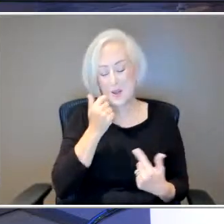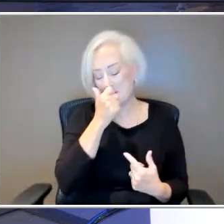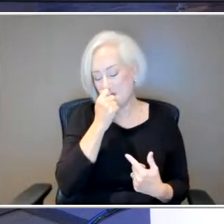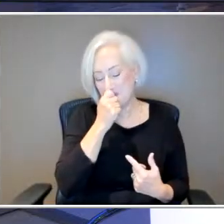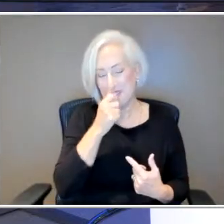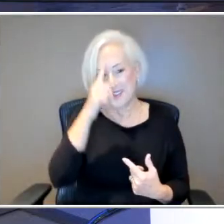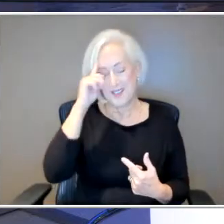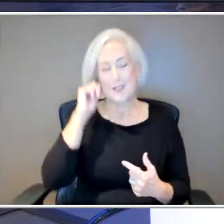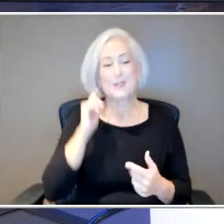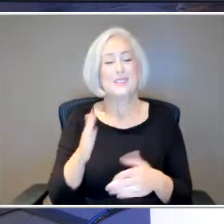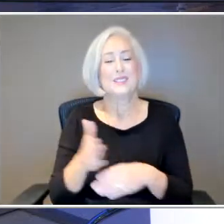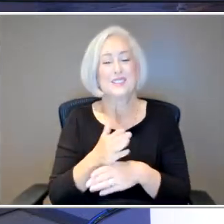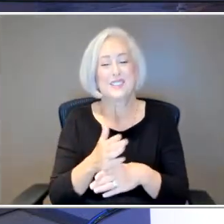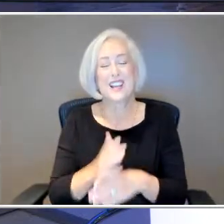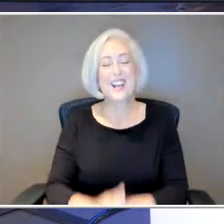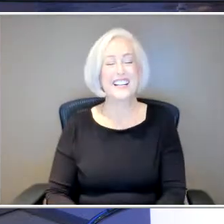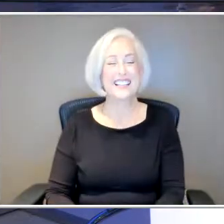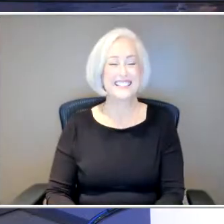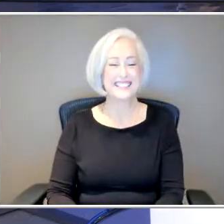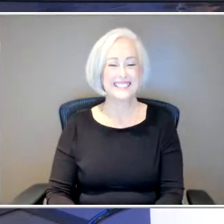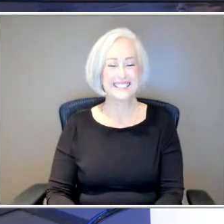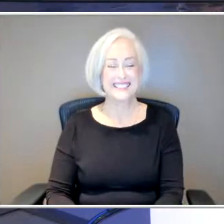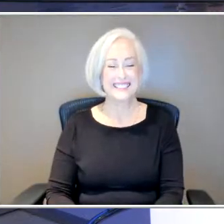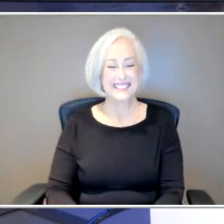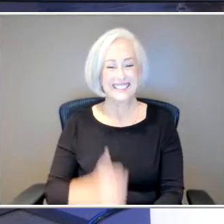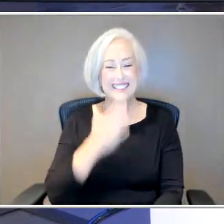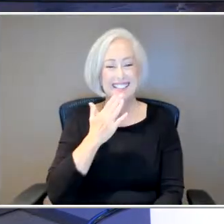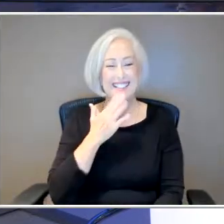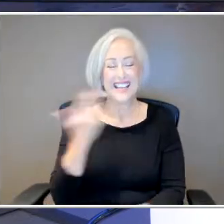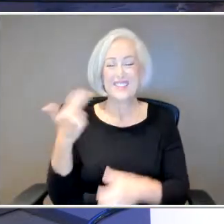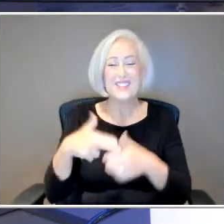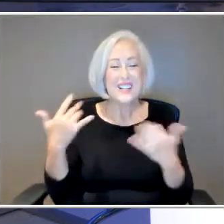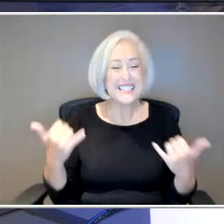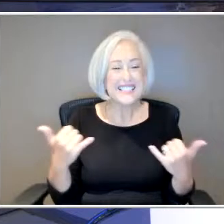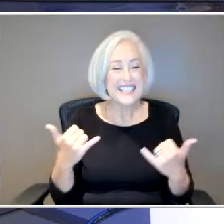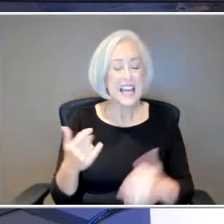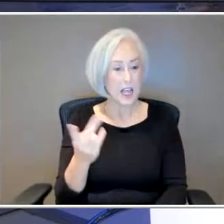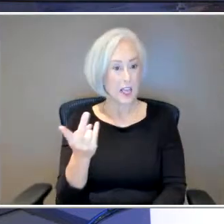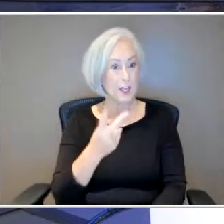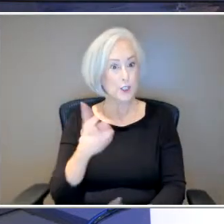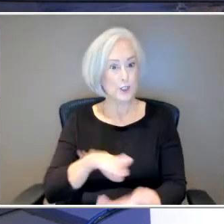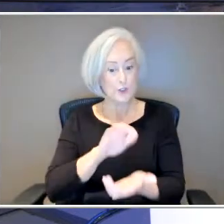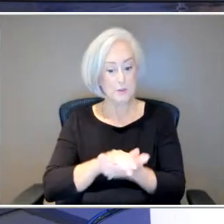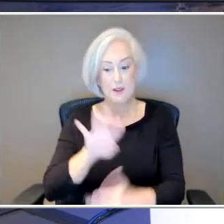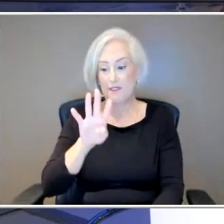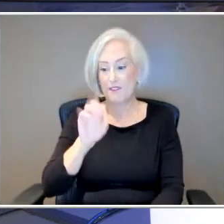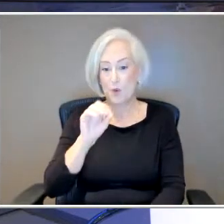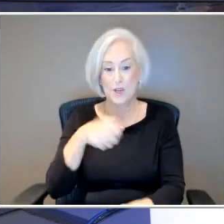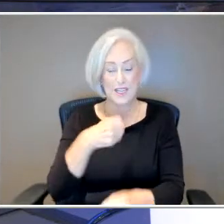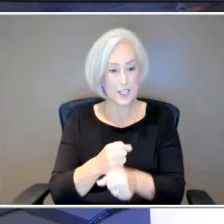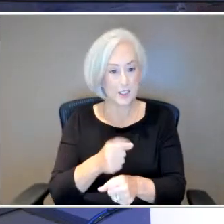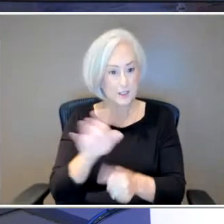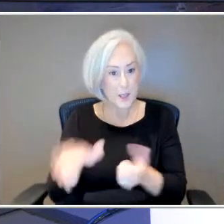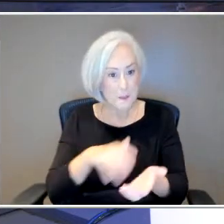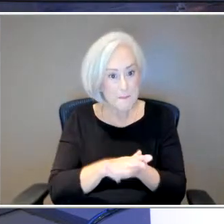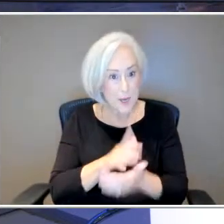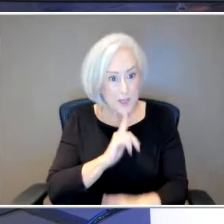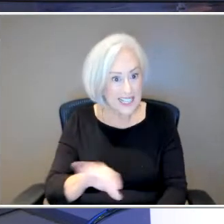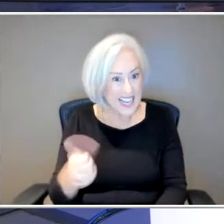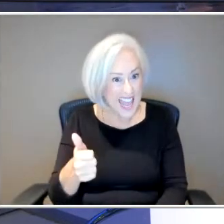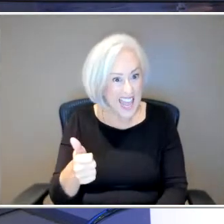tissues. Thank you so much for being here. I got to ask, you've been together 40 years. Did you get married when you were 10? No, we did When not. did you start